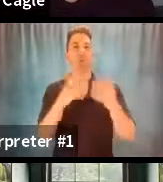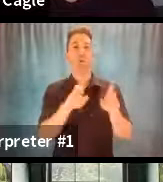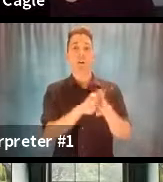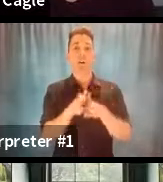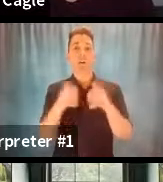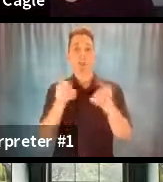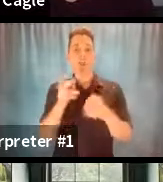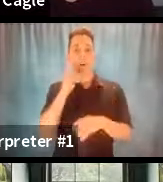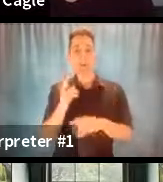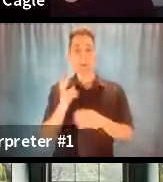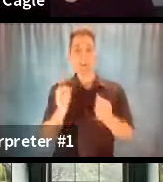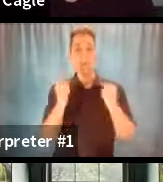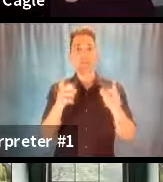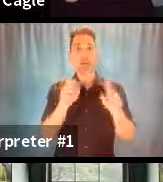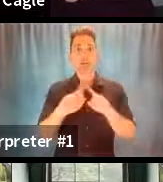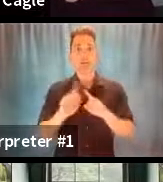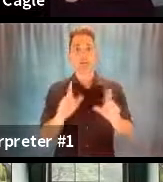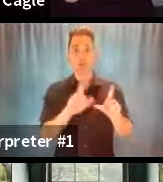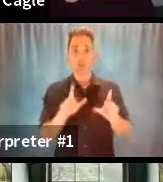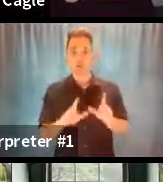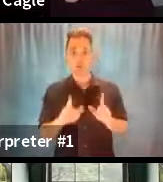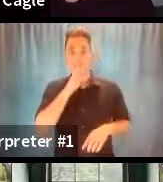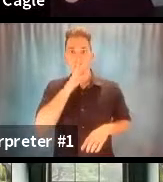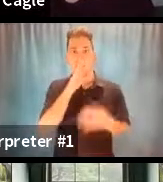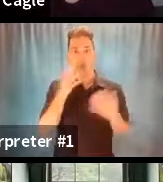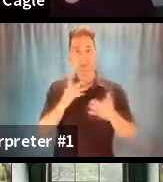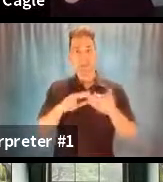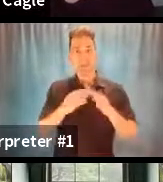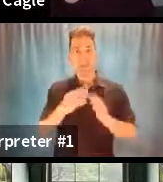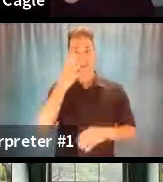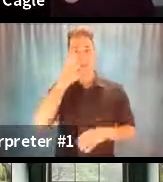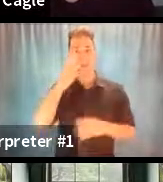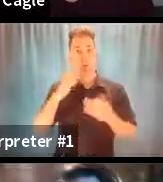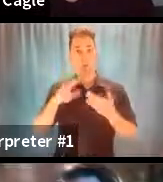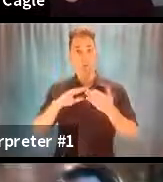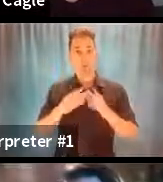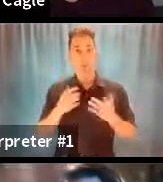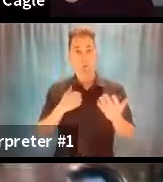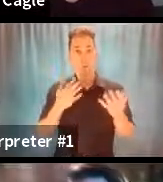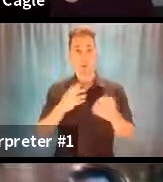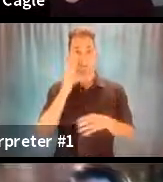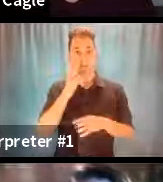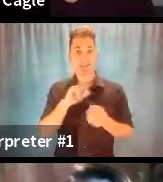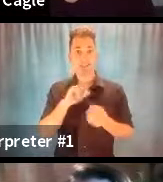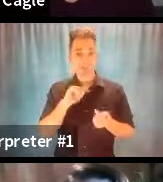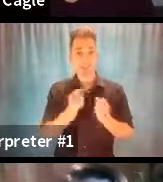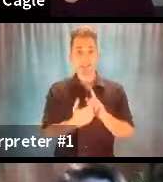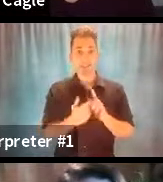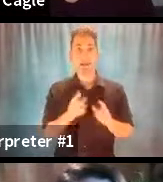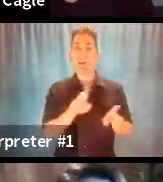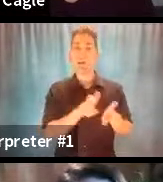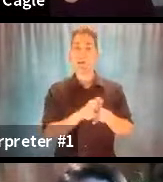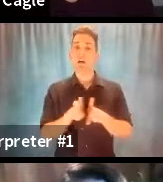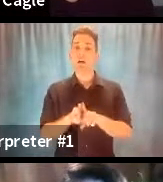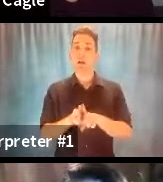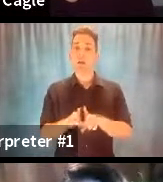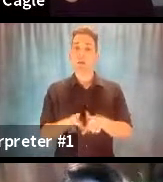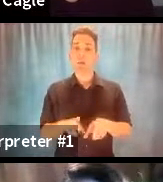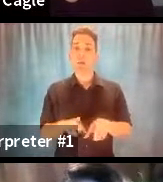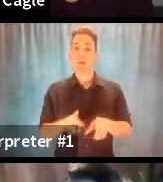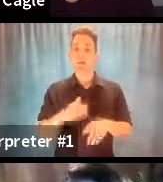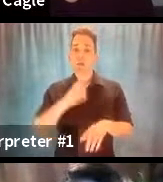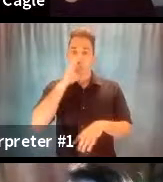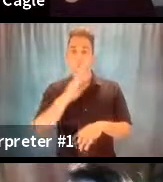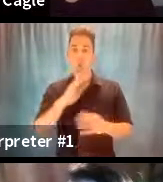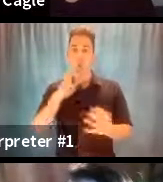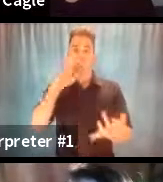many different languages spoken by the city's immigrant community, as well as direct outreach on the assistance available